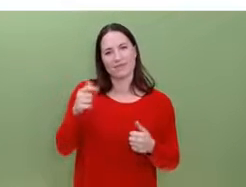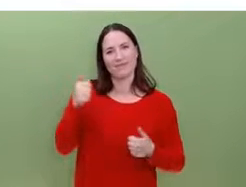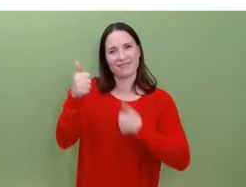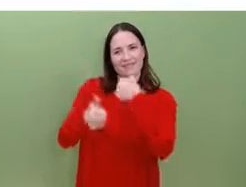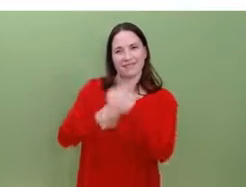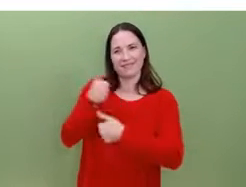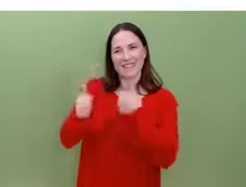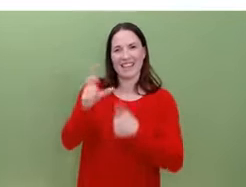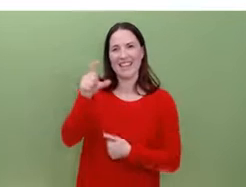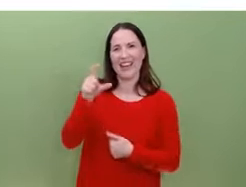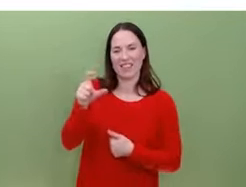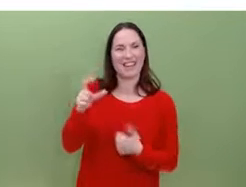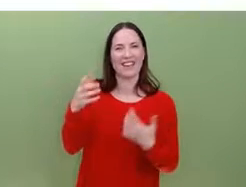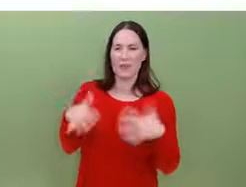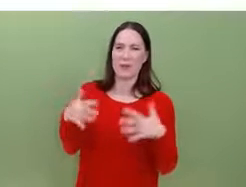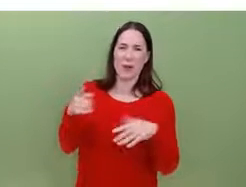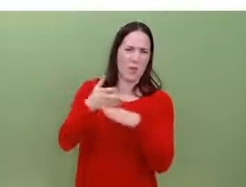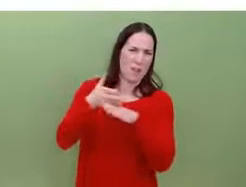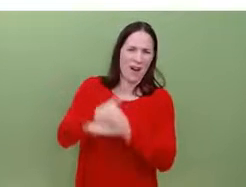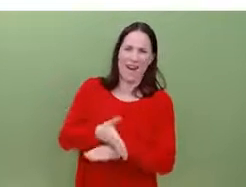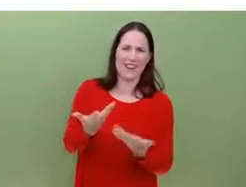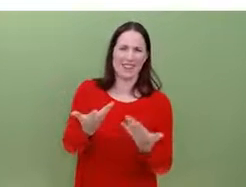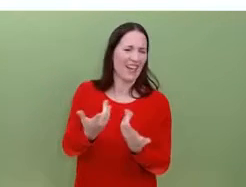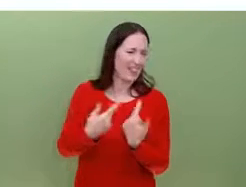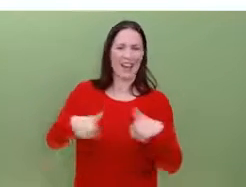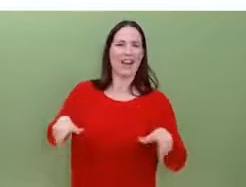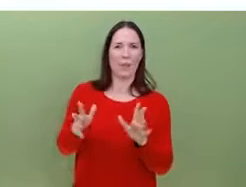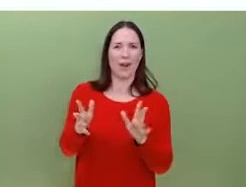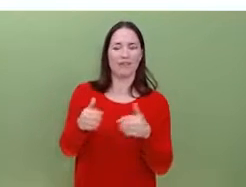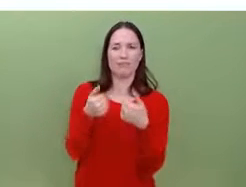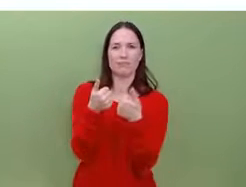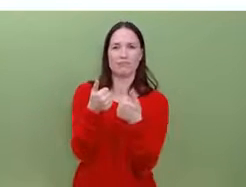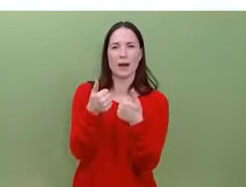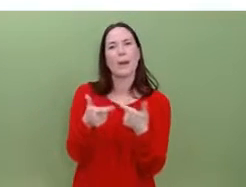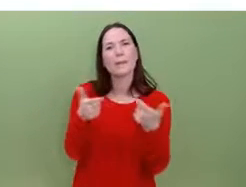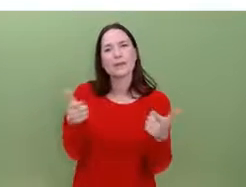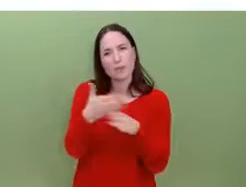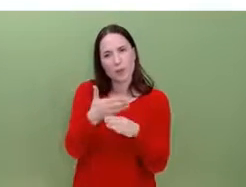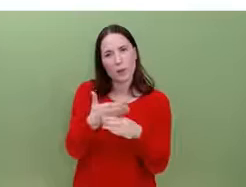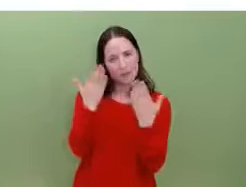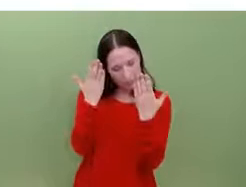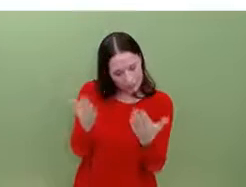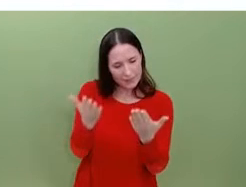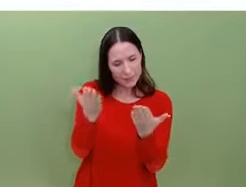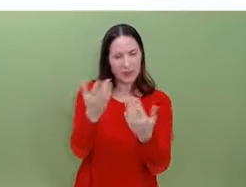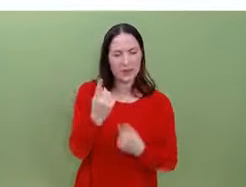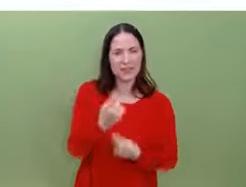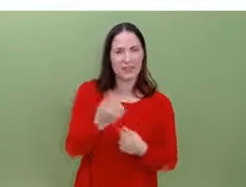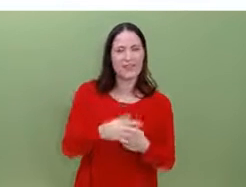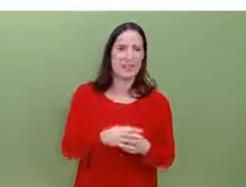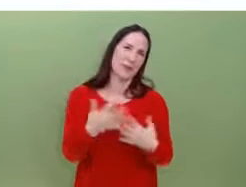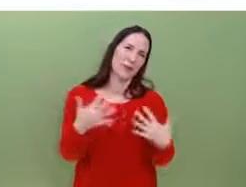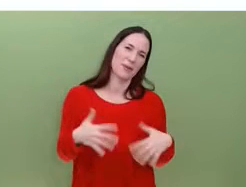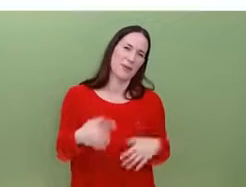You have worked harder than anyone else. So much of that work is down to you. So kudos to